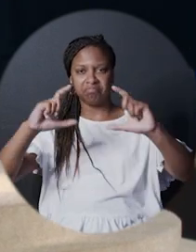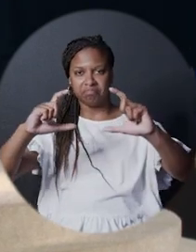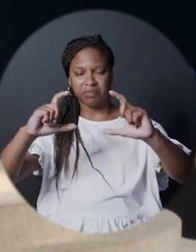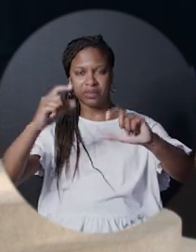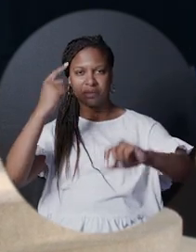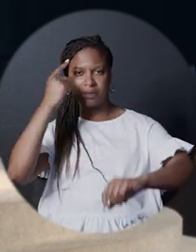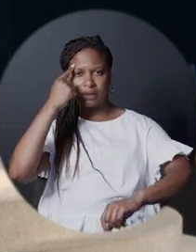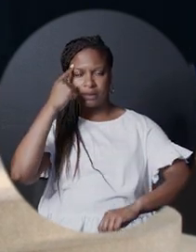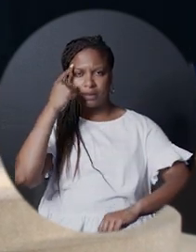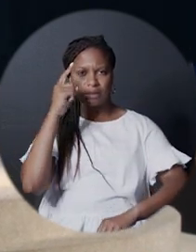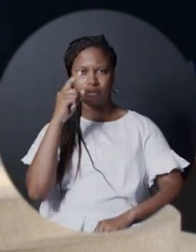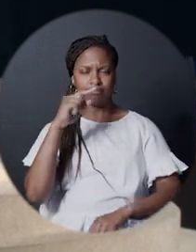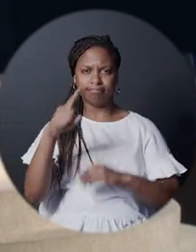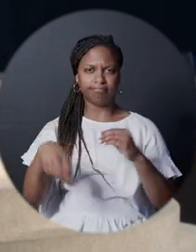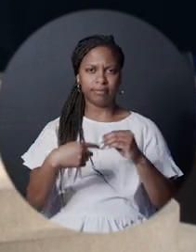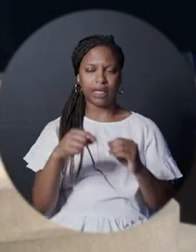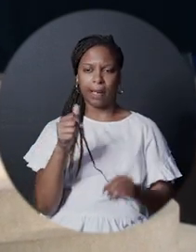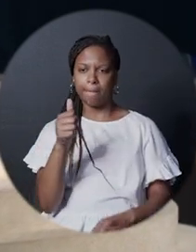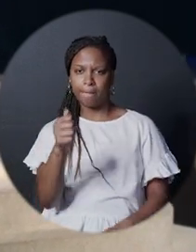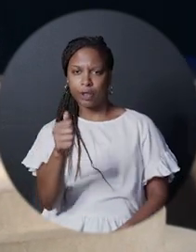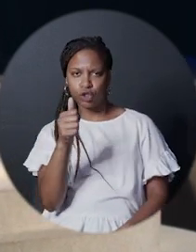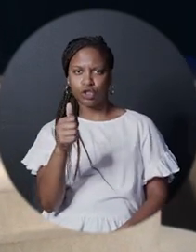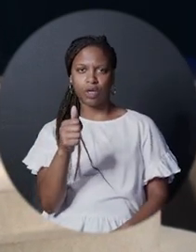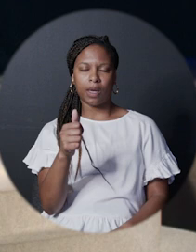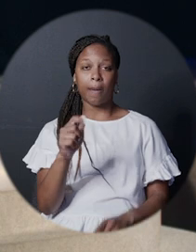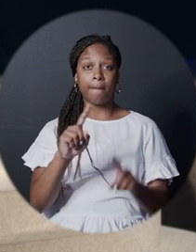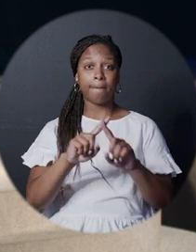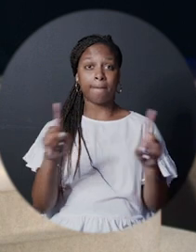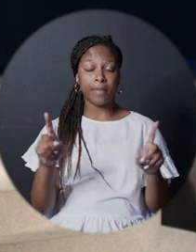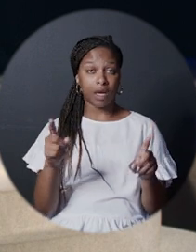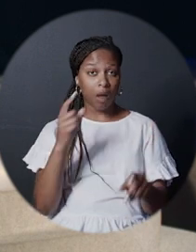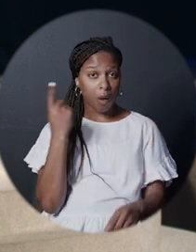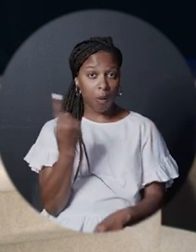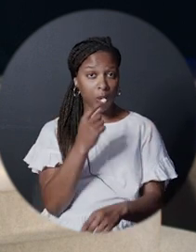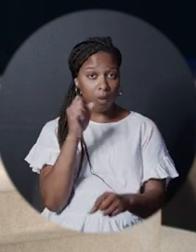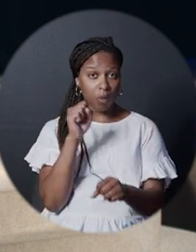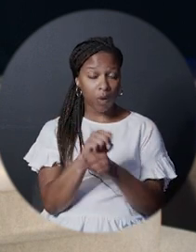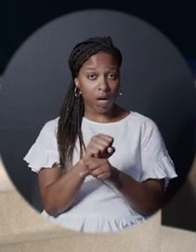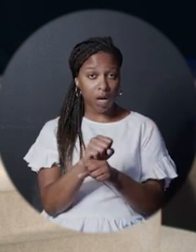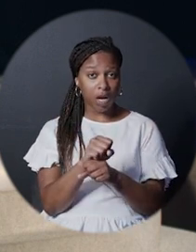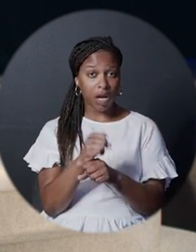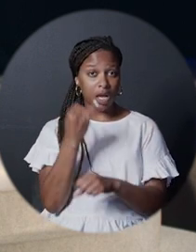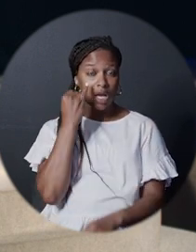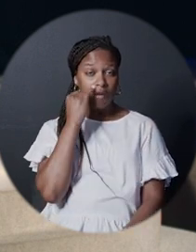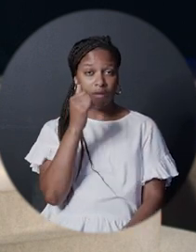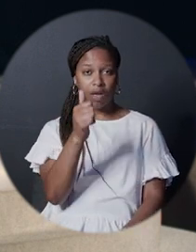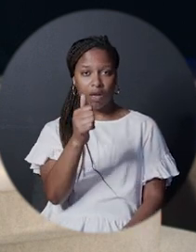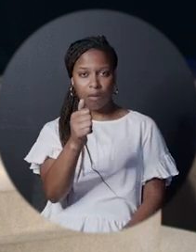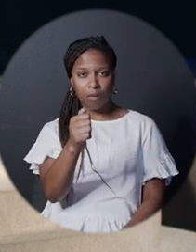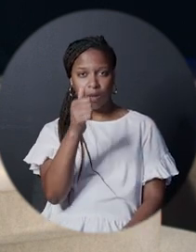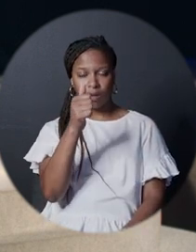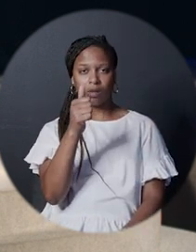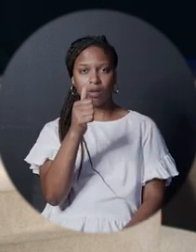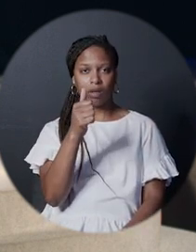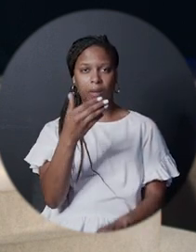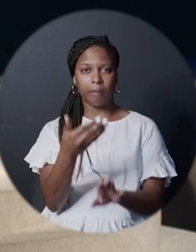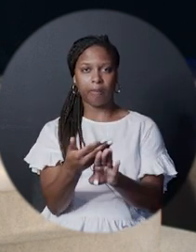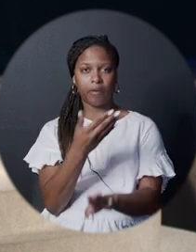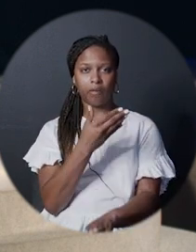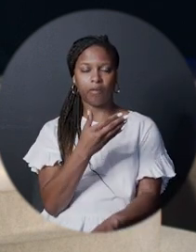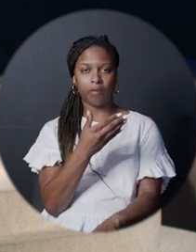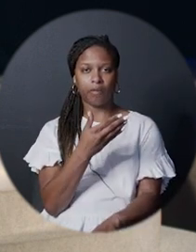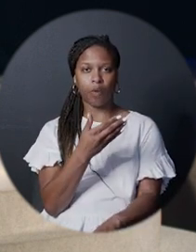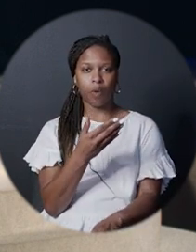the terrain, and so I don't have to think about it. I can push that mold. But, Cody, it only works if I push the